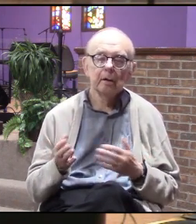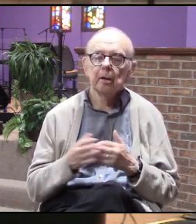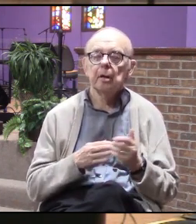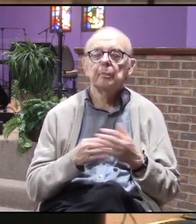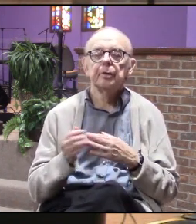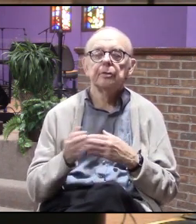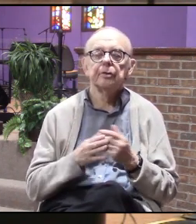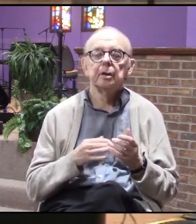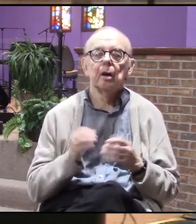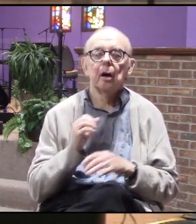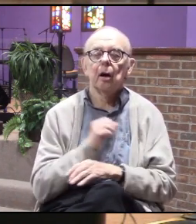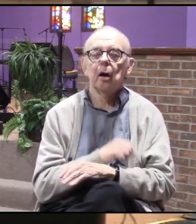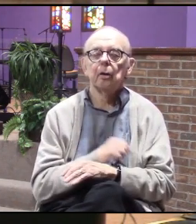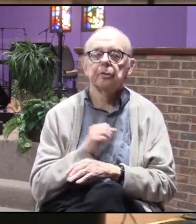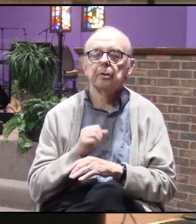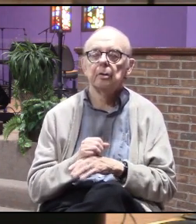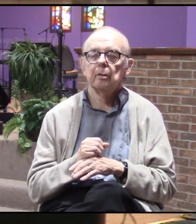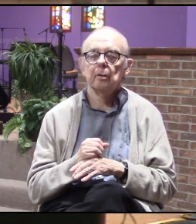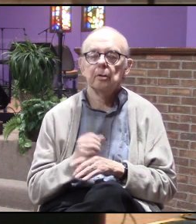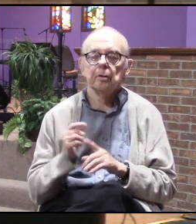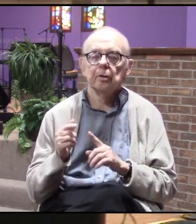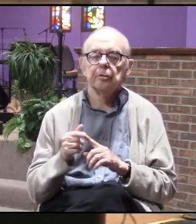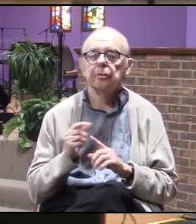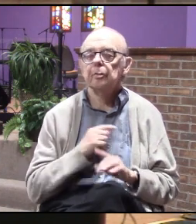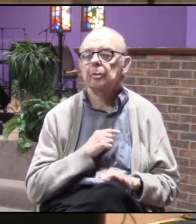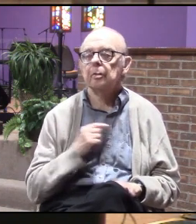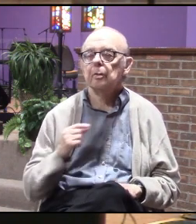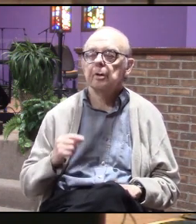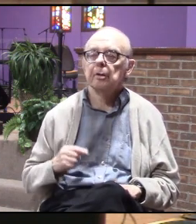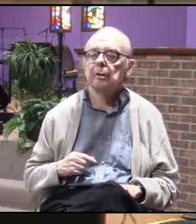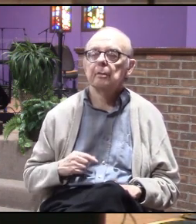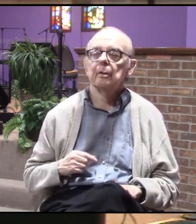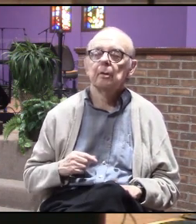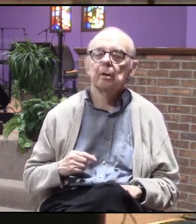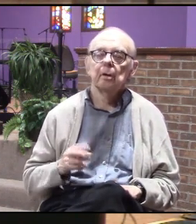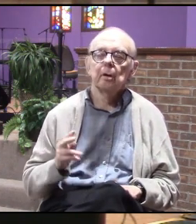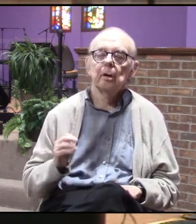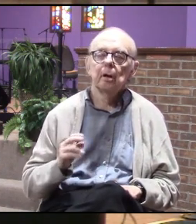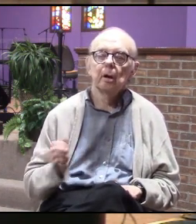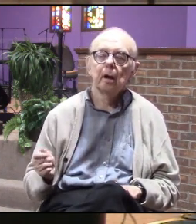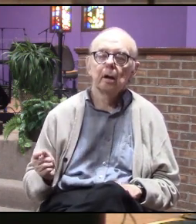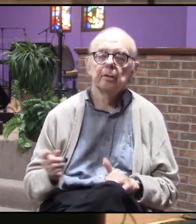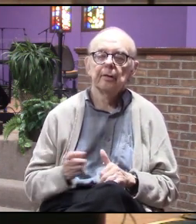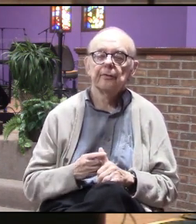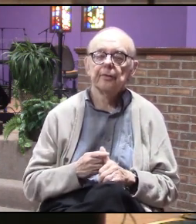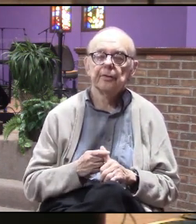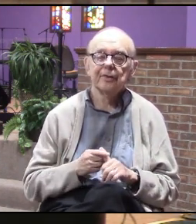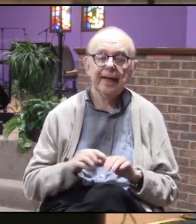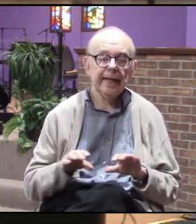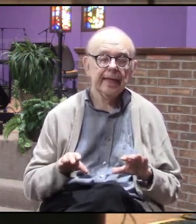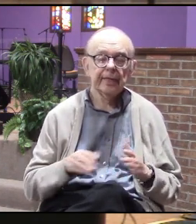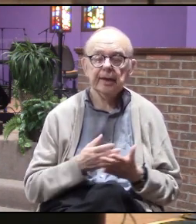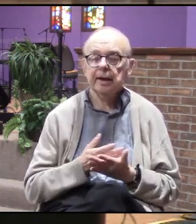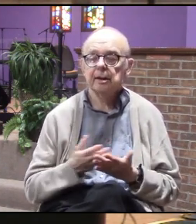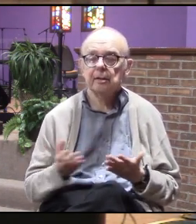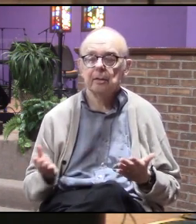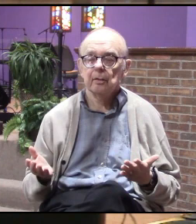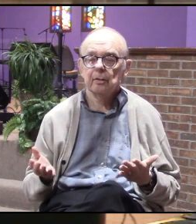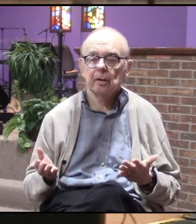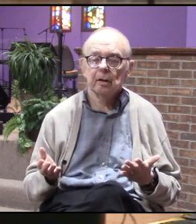an altar to the Lord. Noah's first act